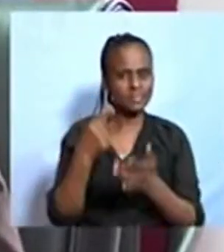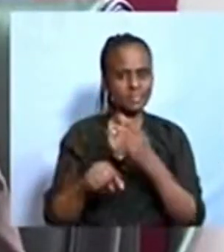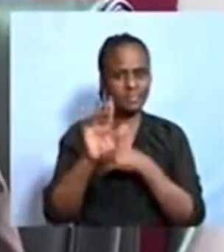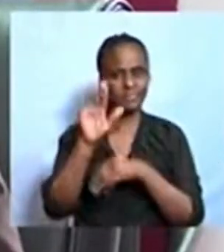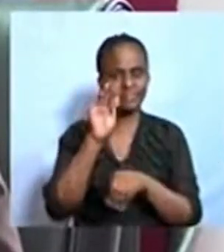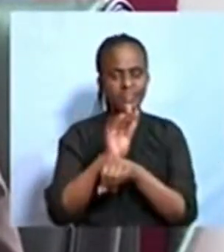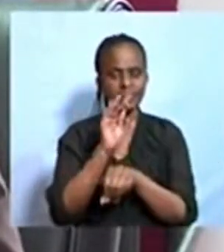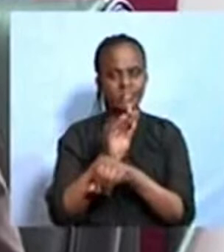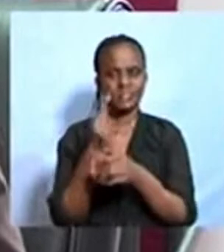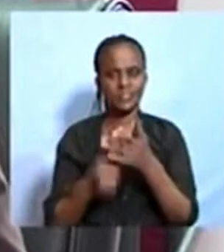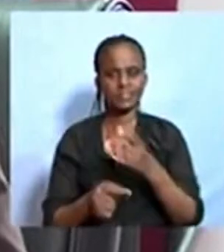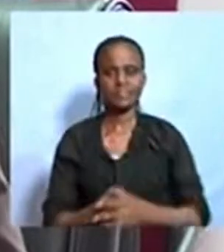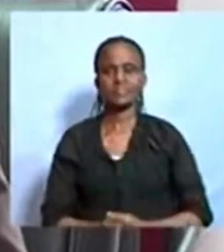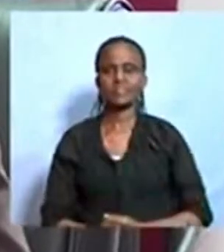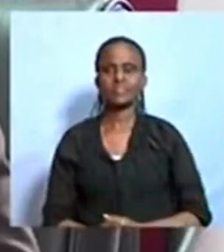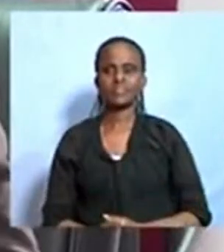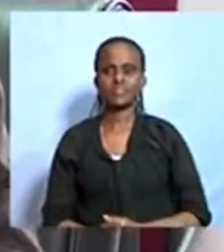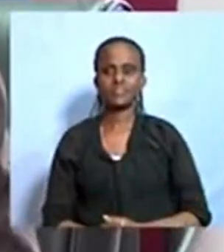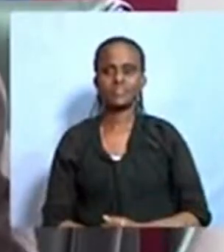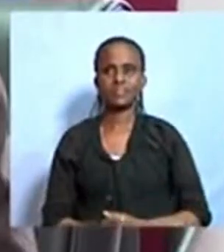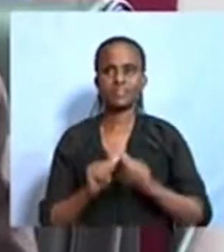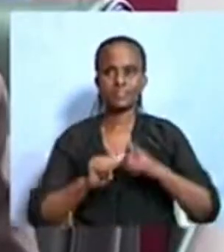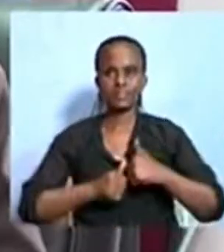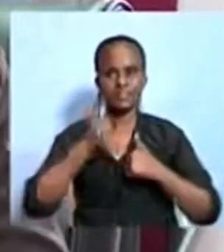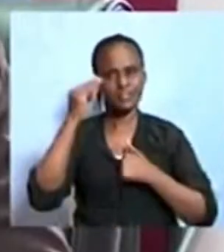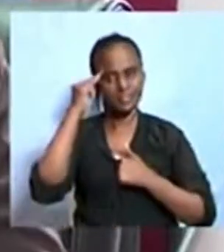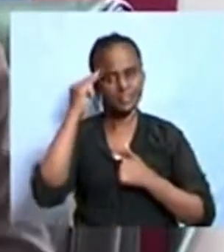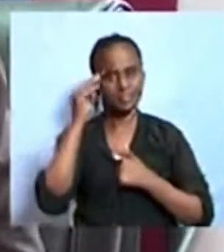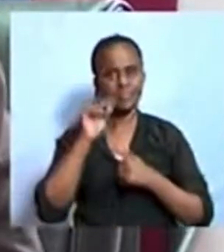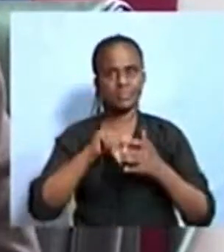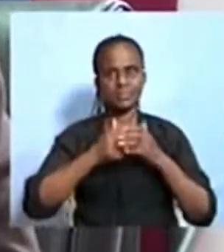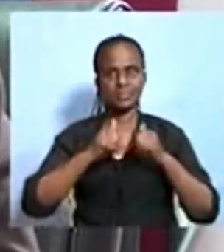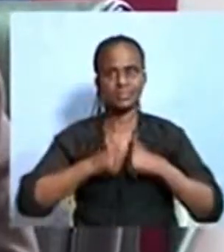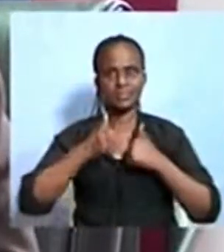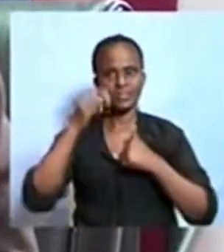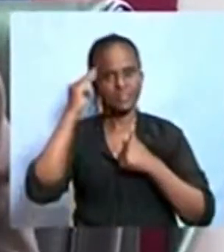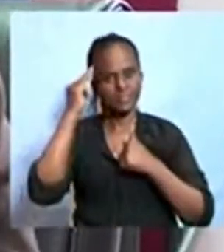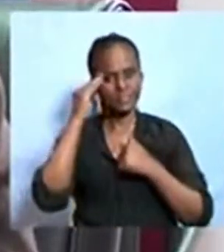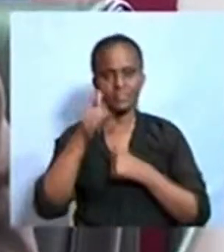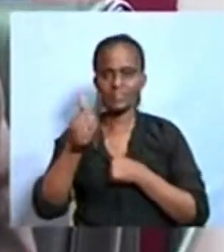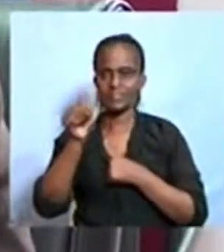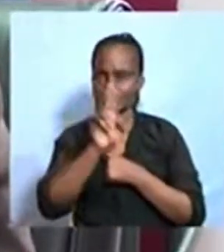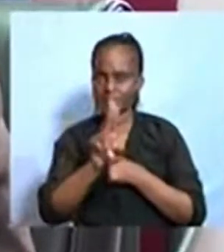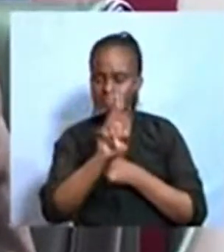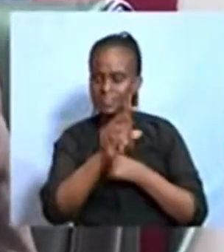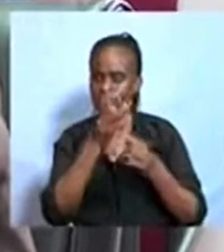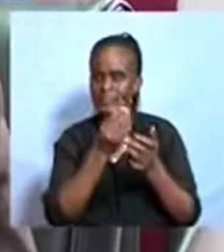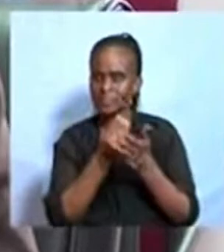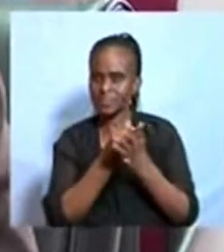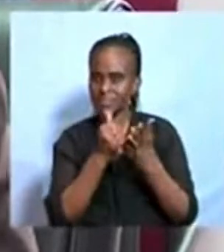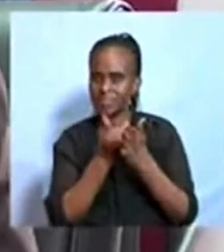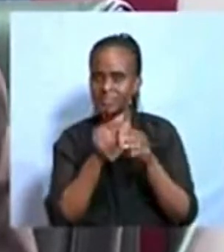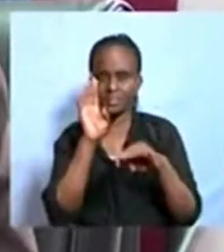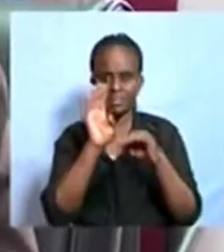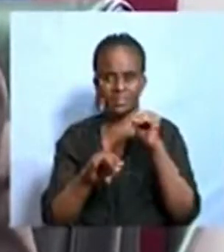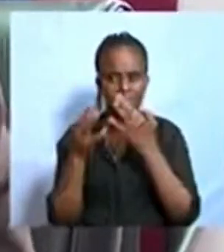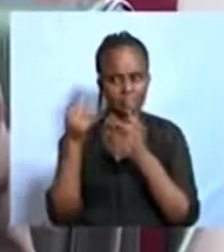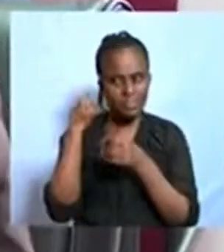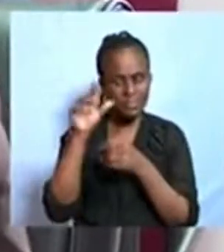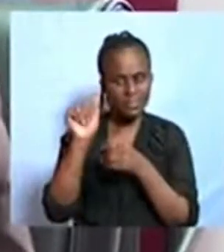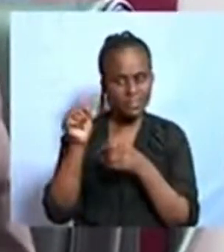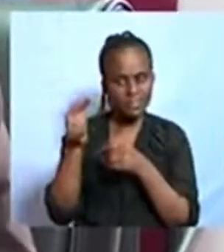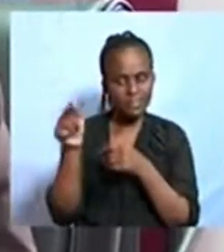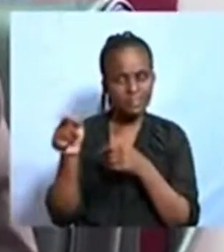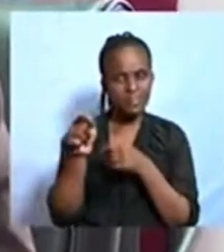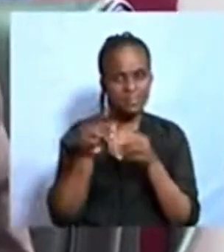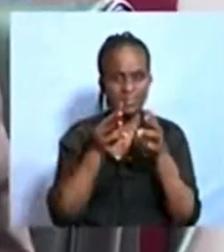comment? So that we know how they are using the funds, than waiting for the Auditor General's report